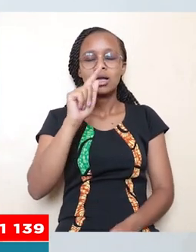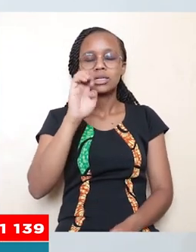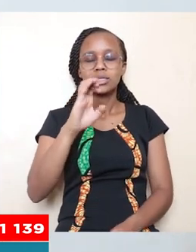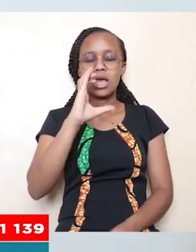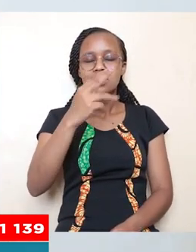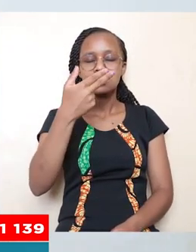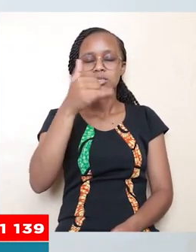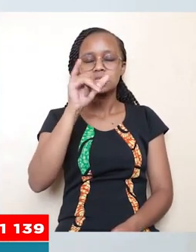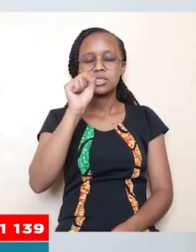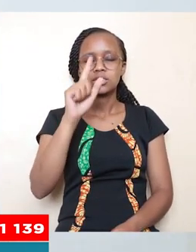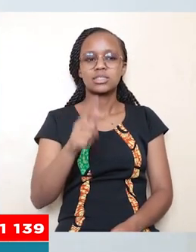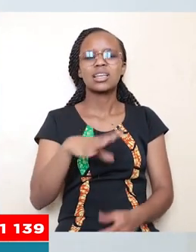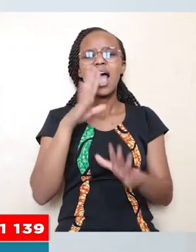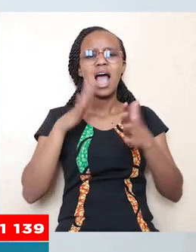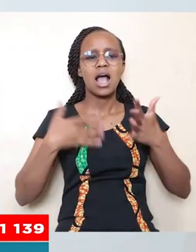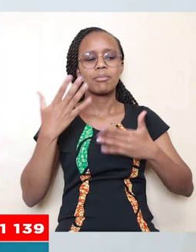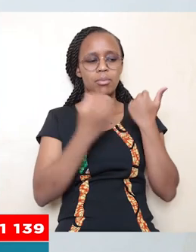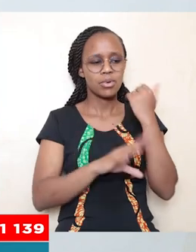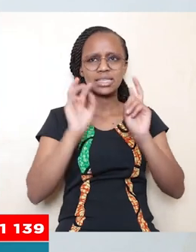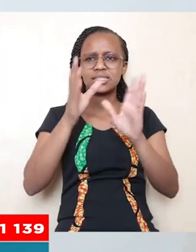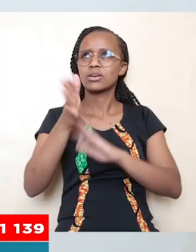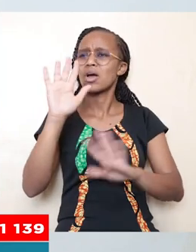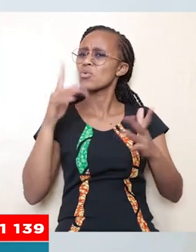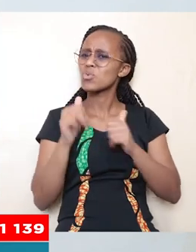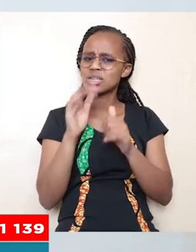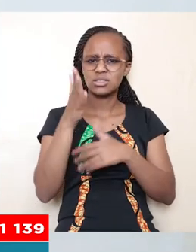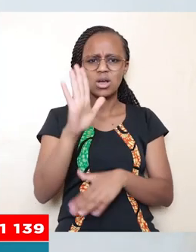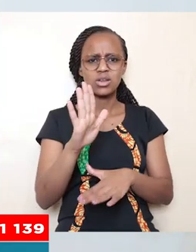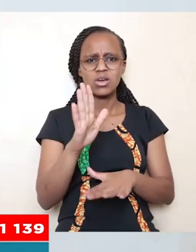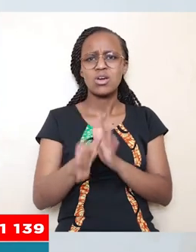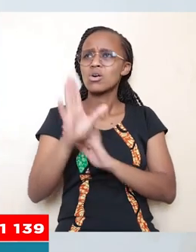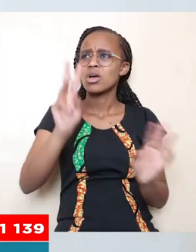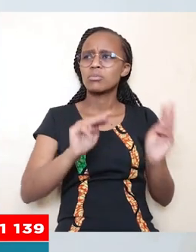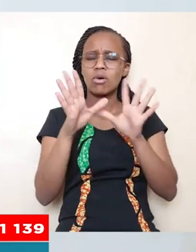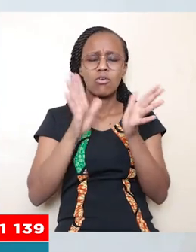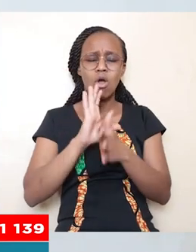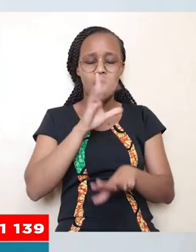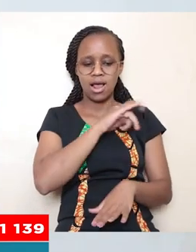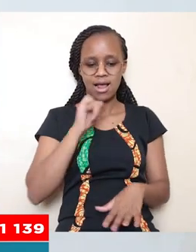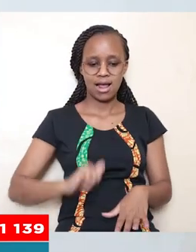ati, happy are the poor. We see God. Which God? Kwani Mungu alihama ama ako China?